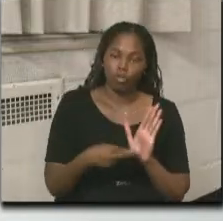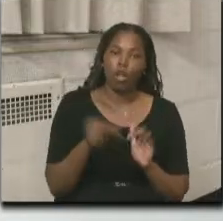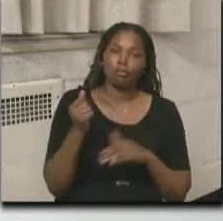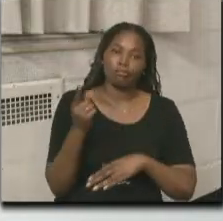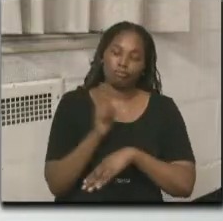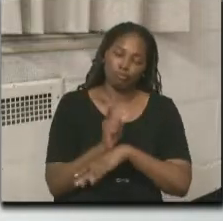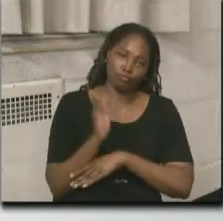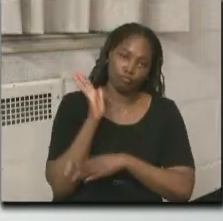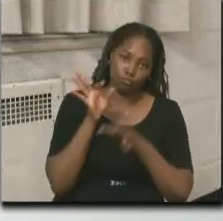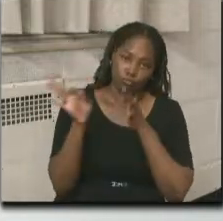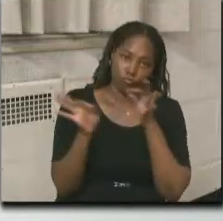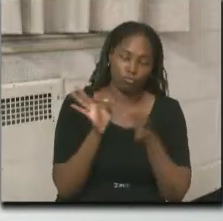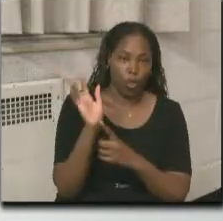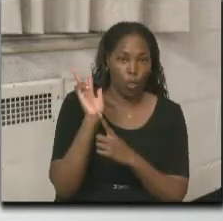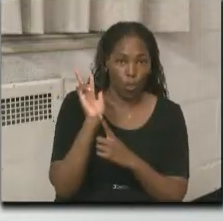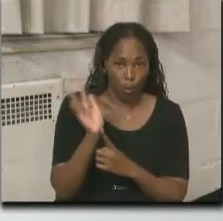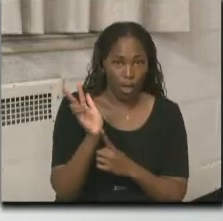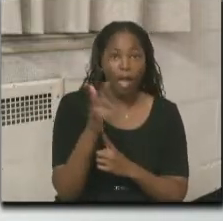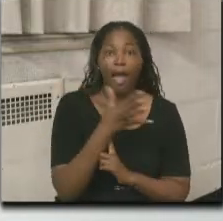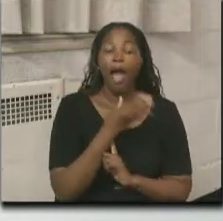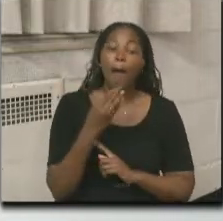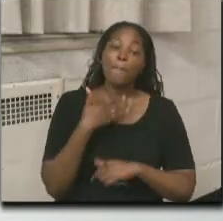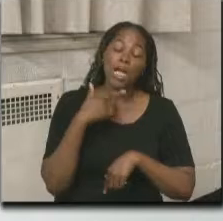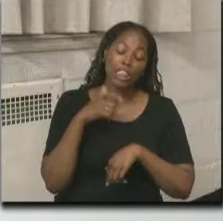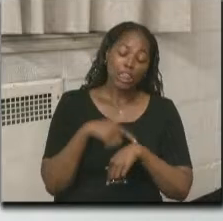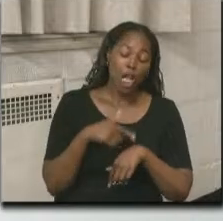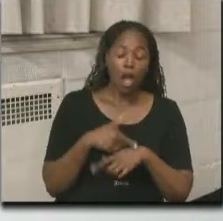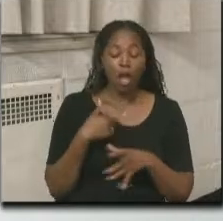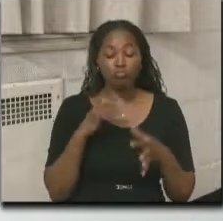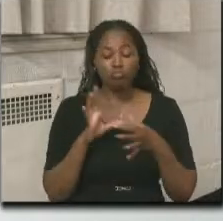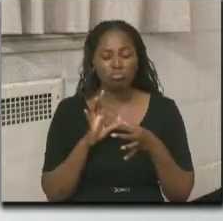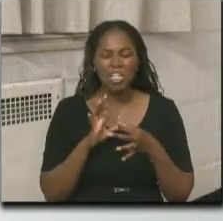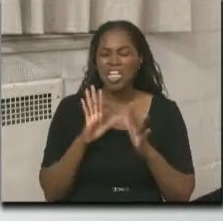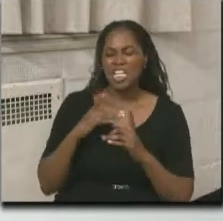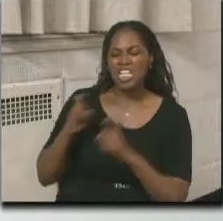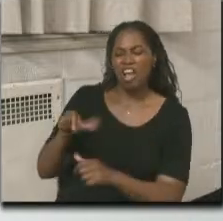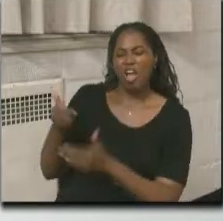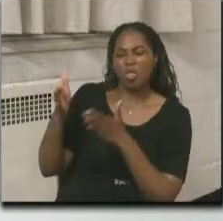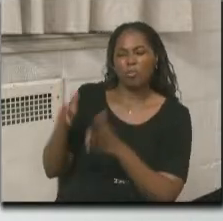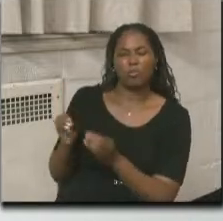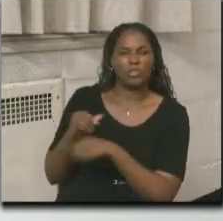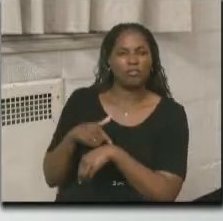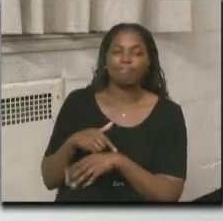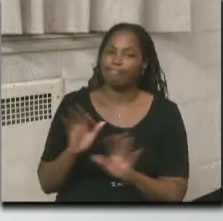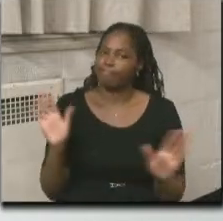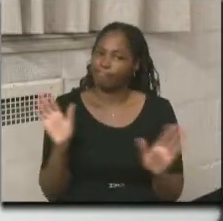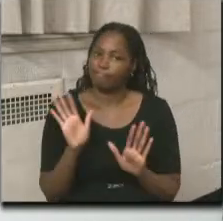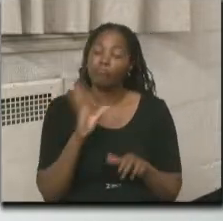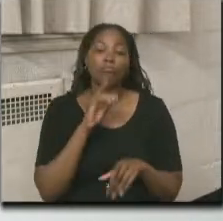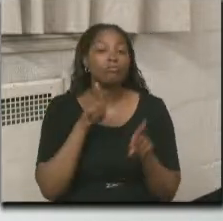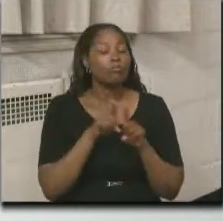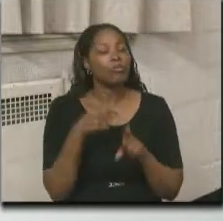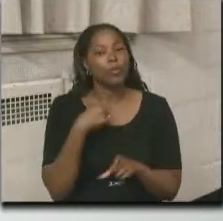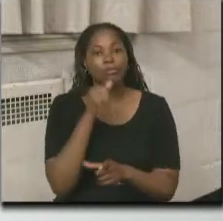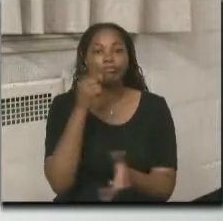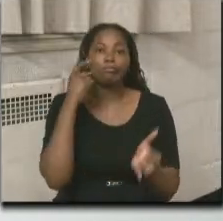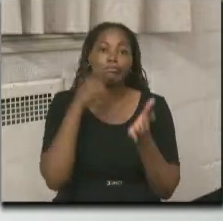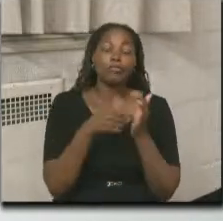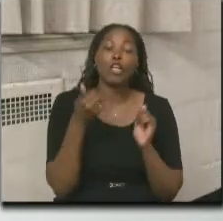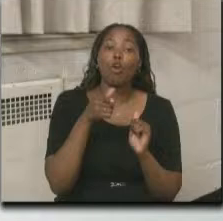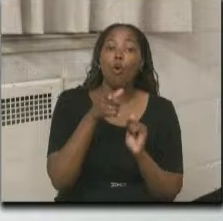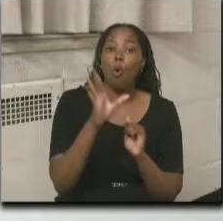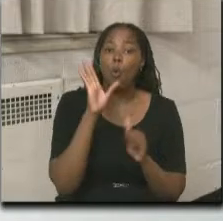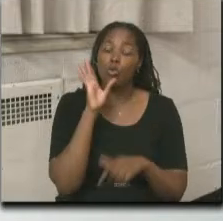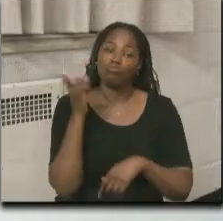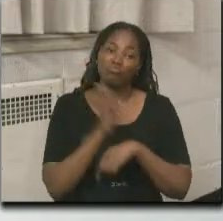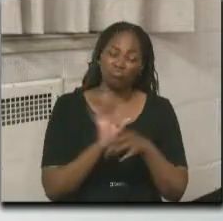not relinquish any part of their speaking times. Speakers may not address individuals or issues with profanity or derogatory terms.